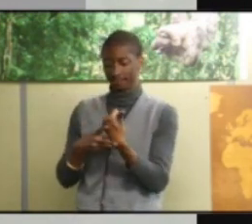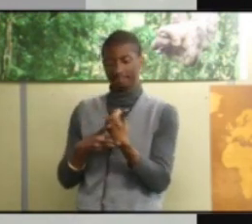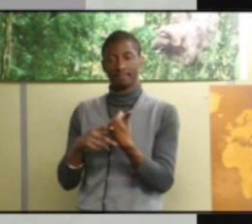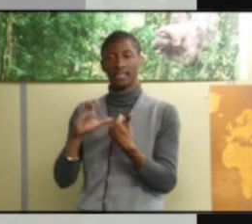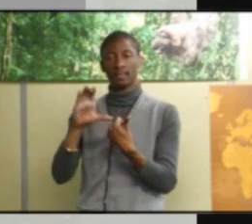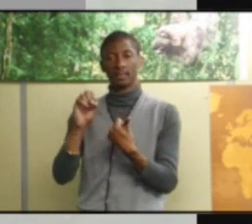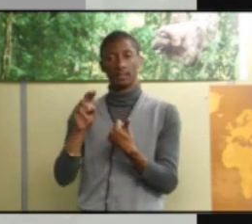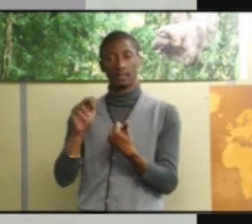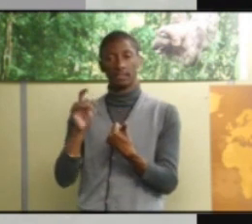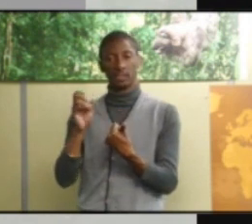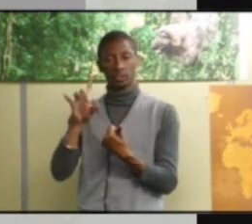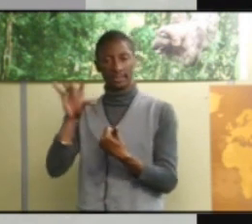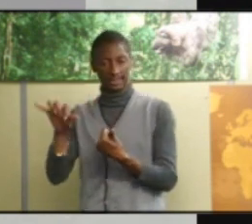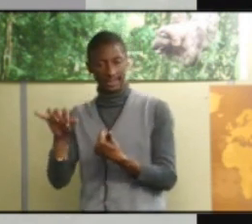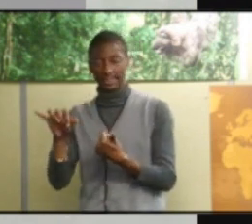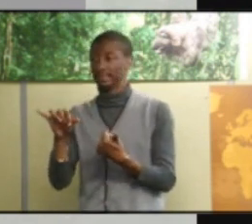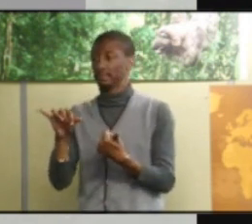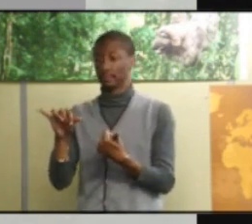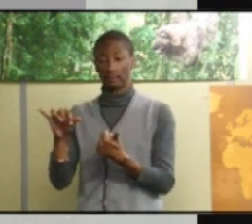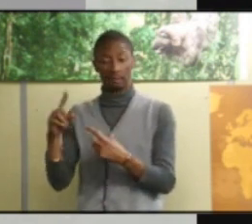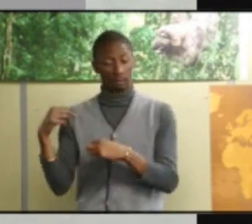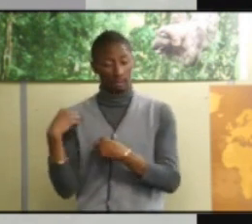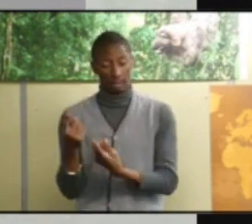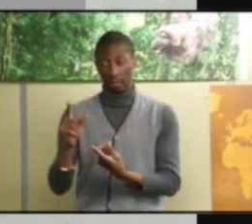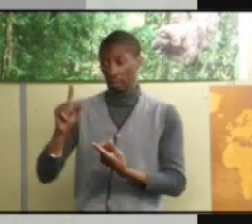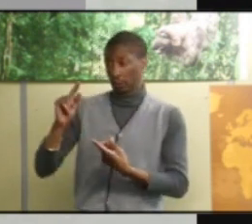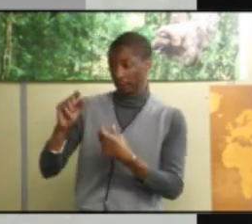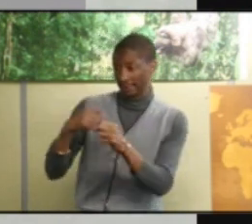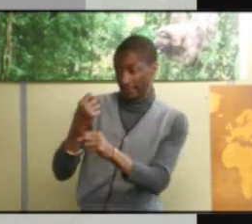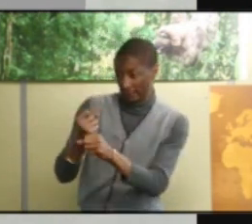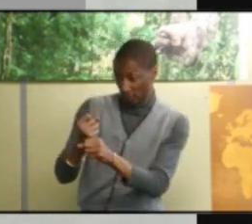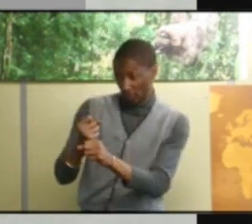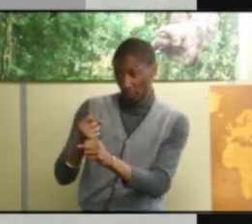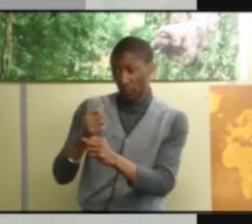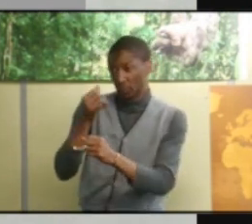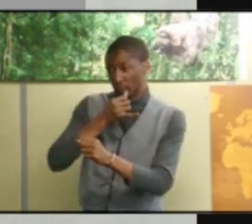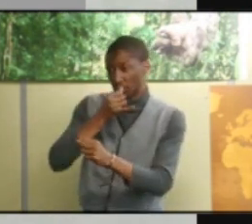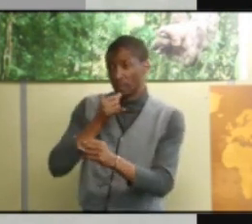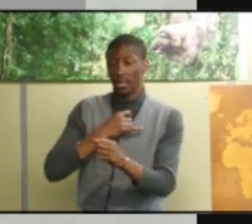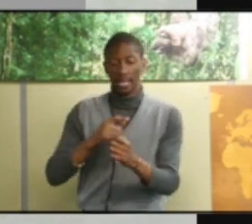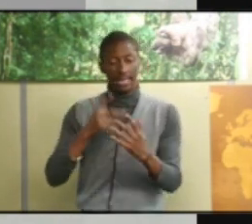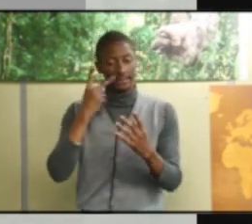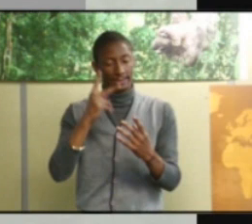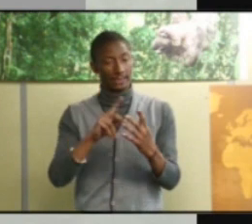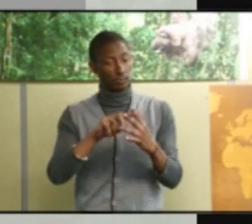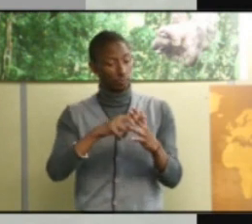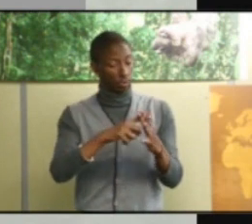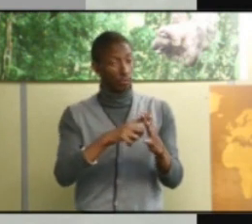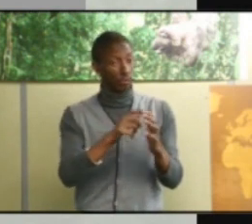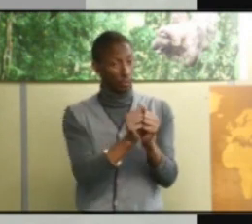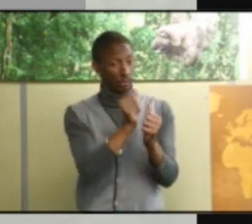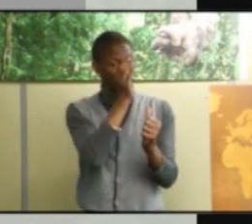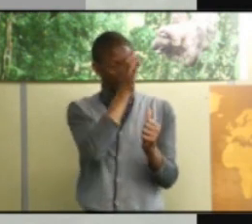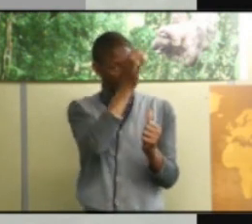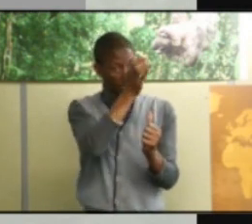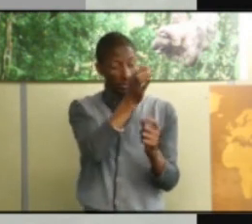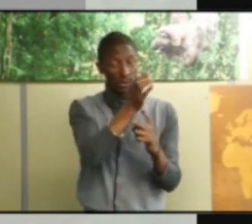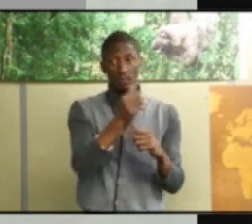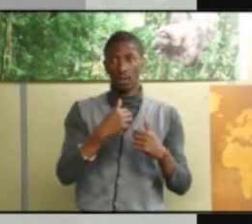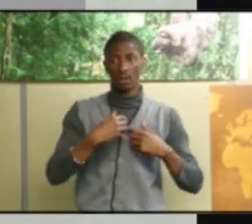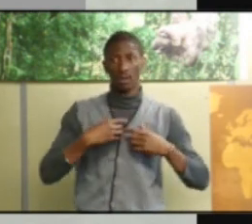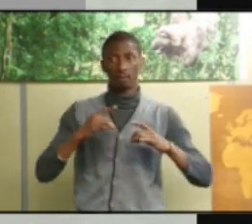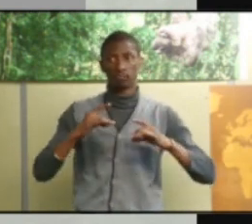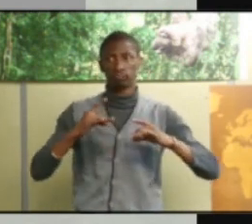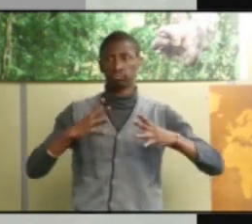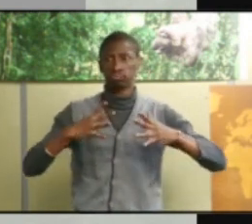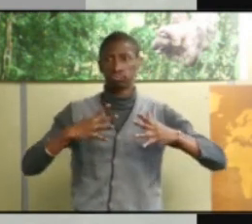After 20 years of doing this, I see start out at concept. We have some great